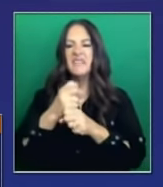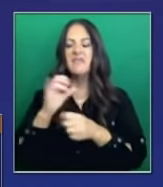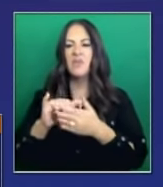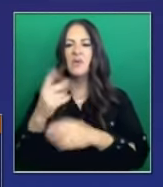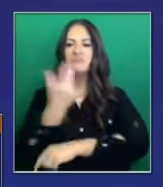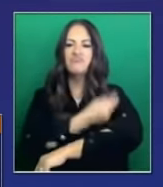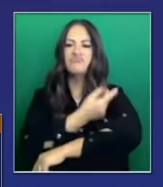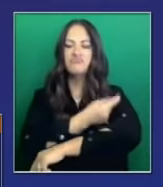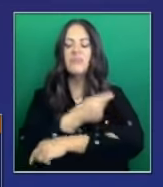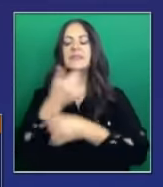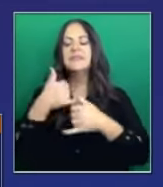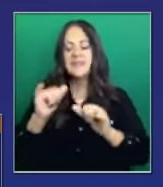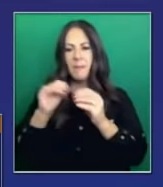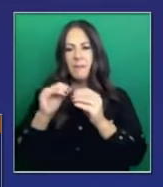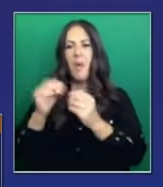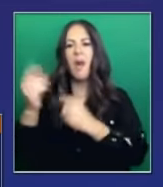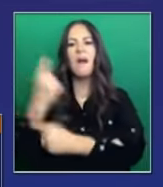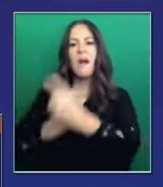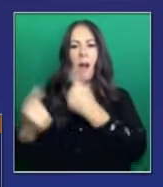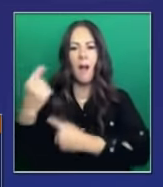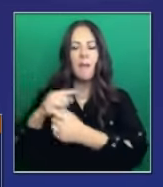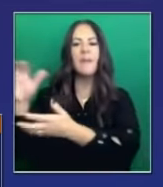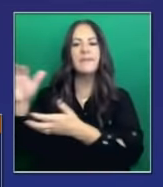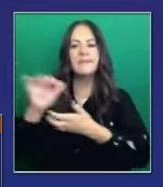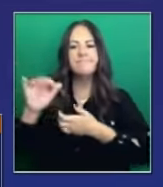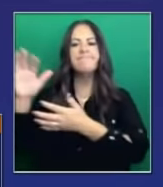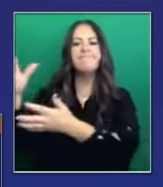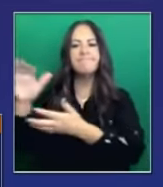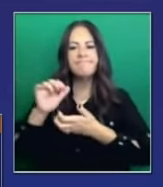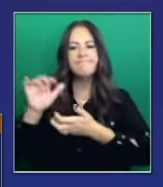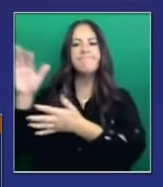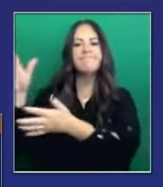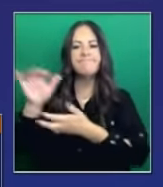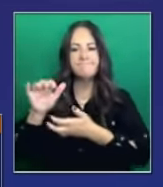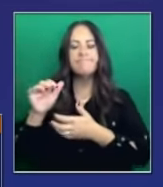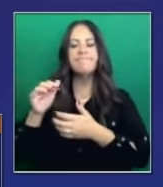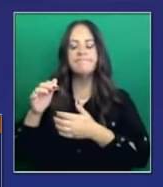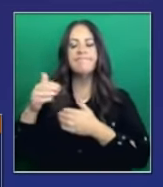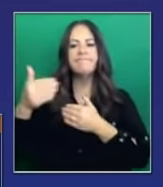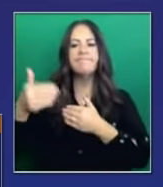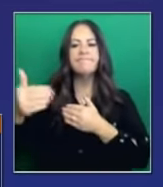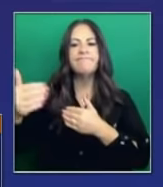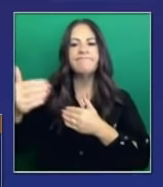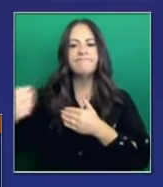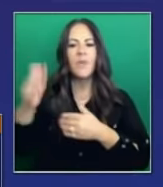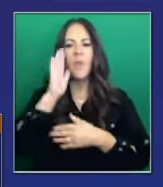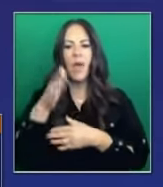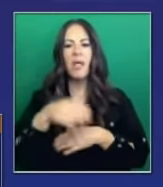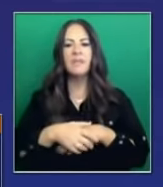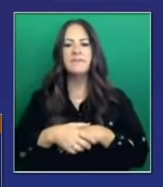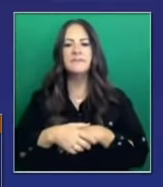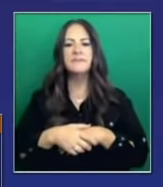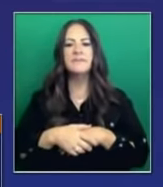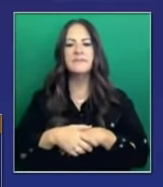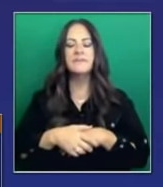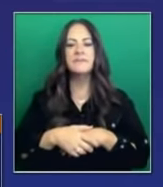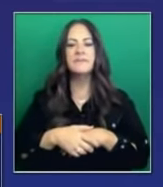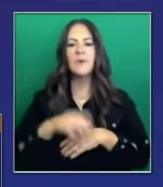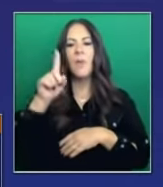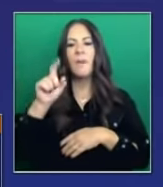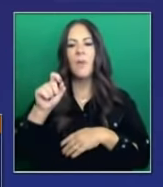those 1.13 with 1.09, over 2 million now doses that we have identified that has